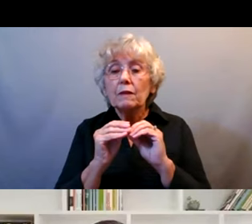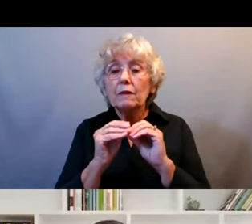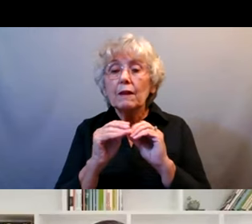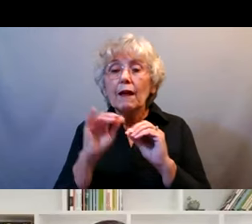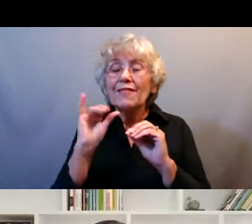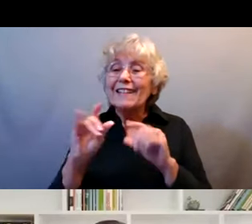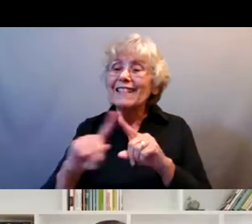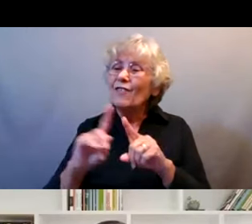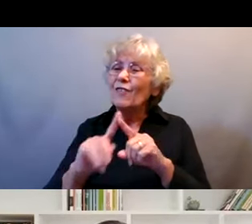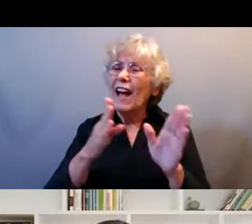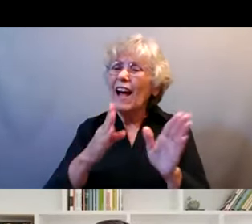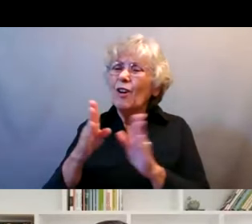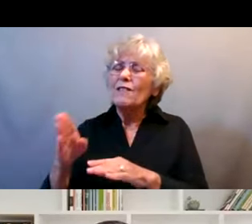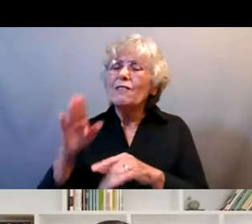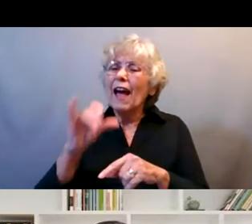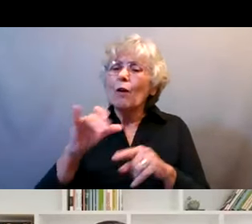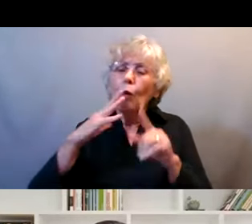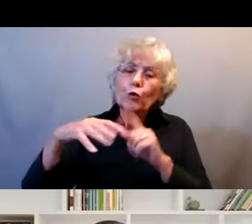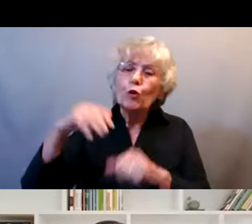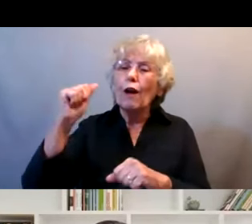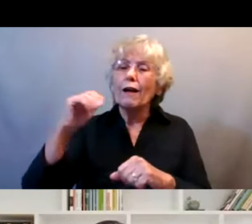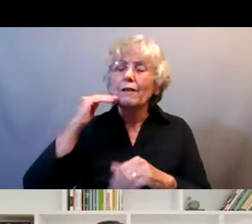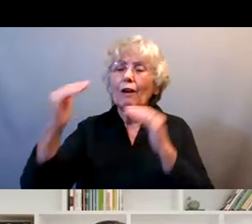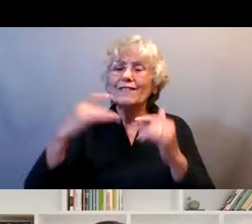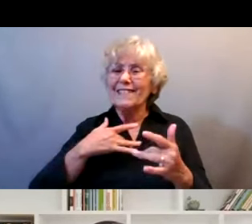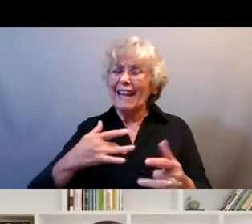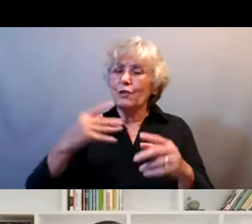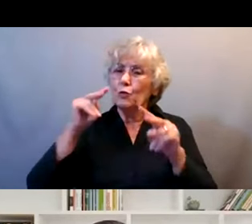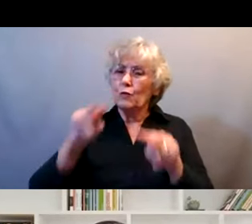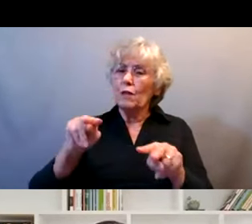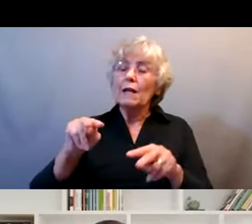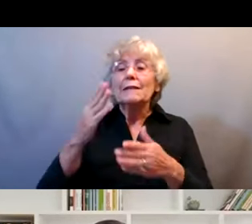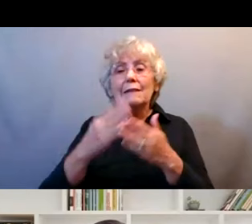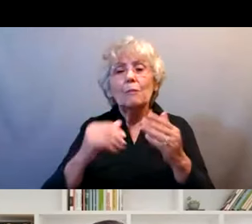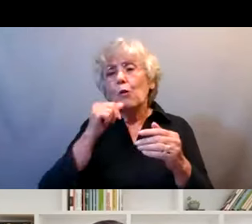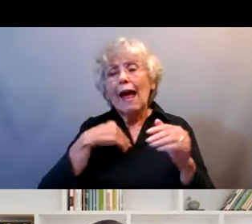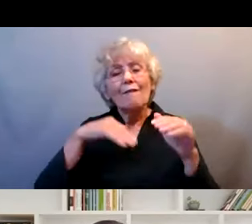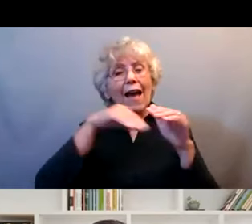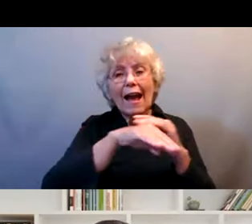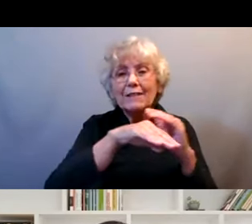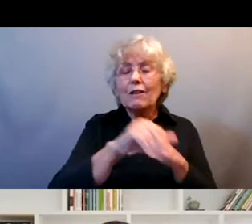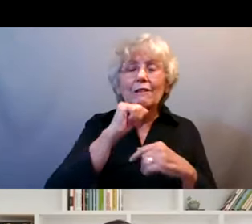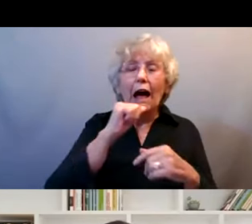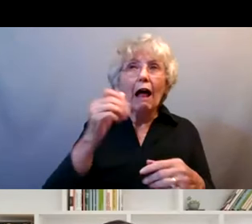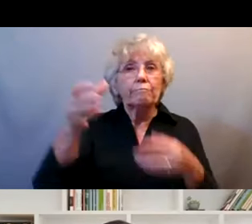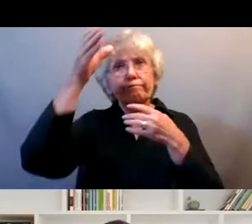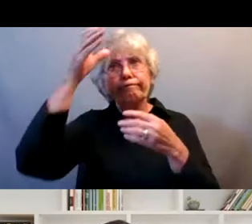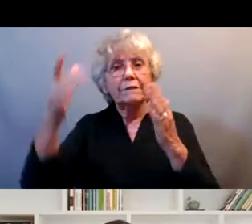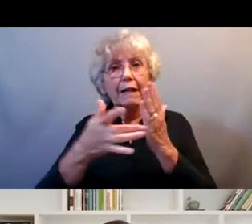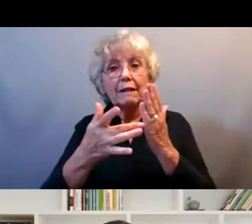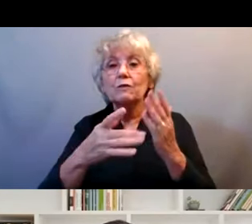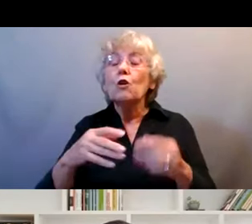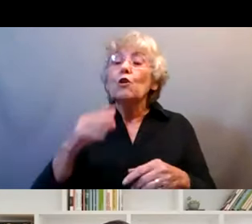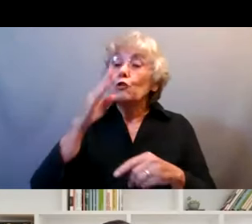outlets that typically older adults access, because some of them may not have access technology or aren't technology savvy. So direct mail is still